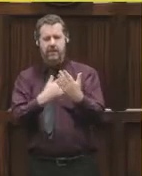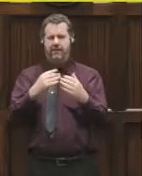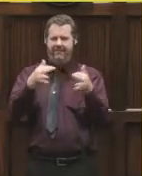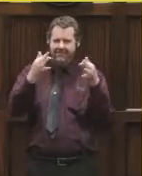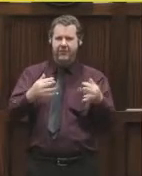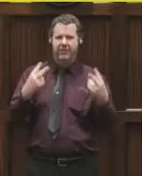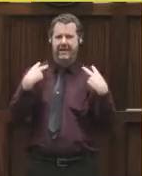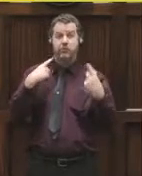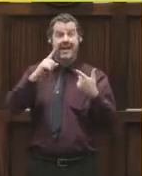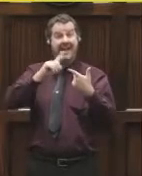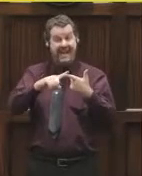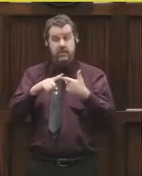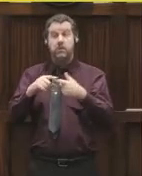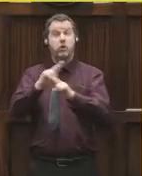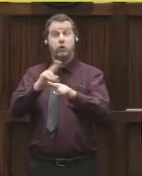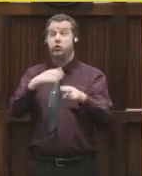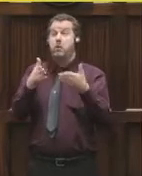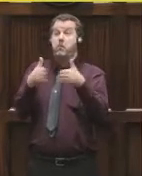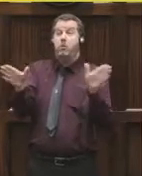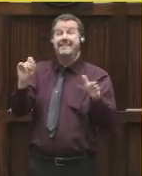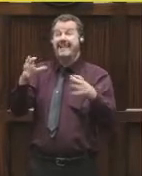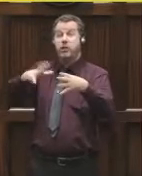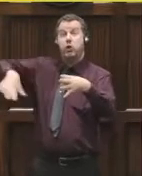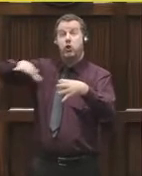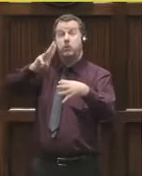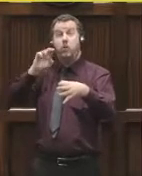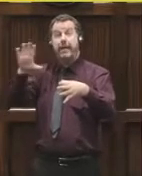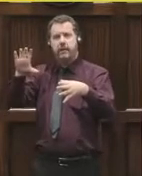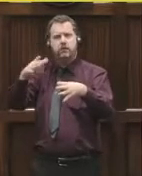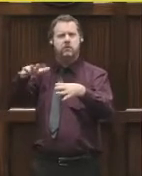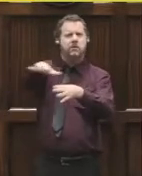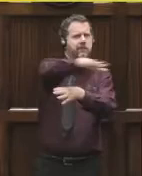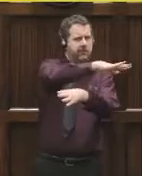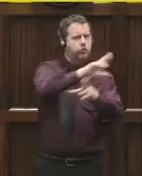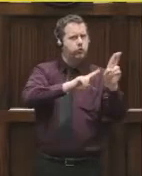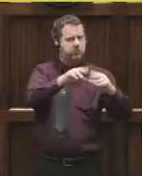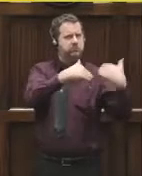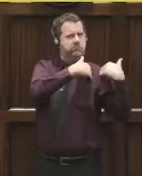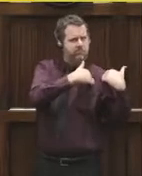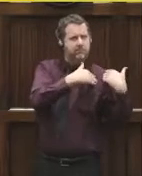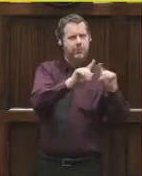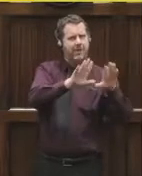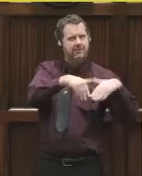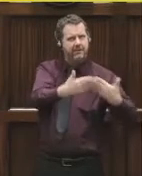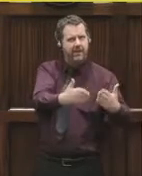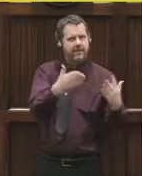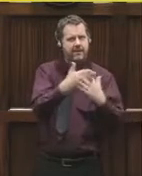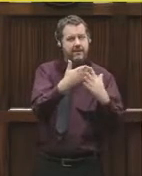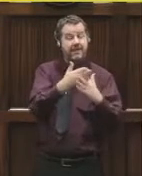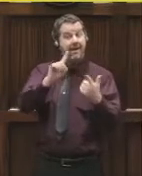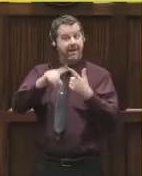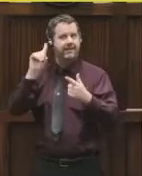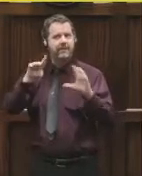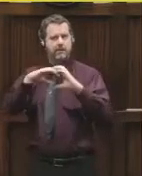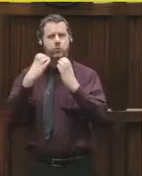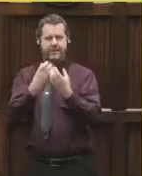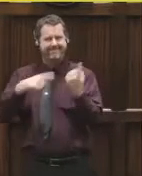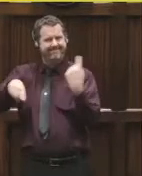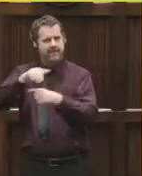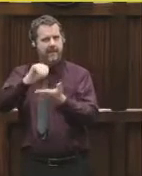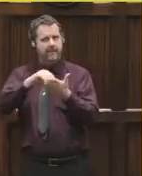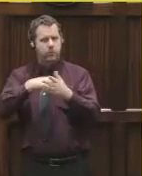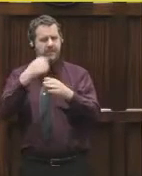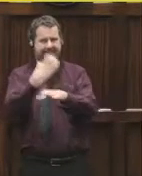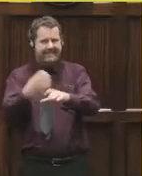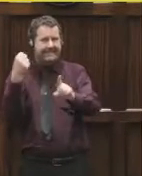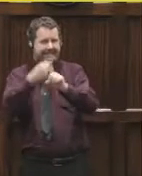outside of the public sector as well. And the deaf community, as many other communities, will have to fight as well for the resources to make